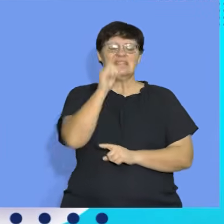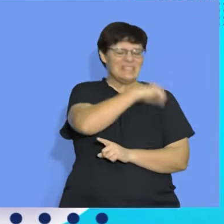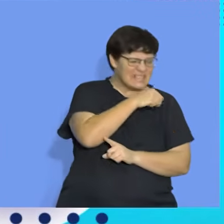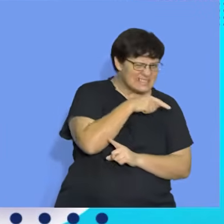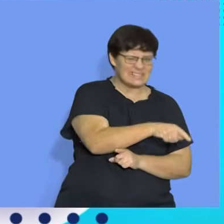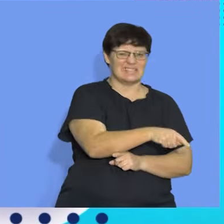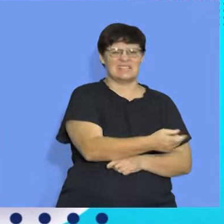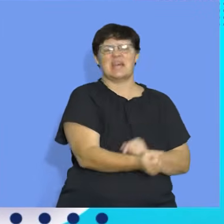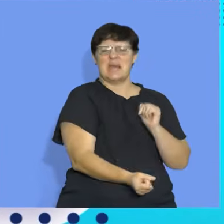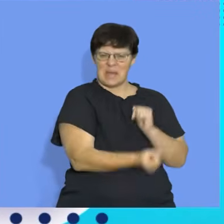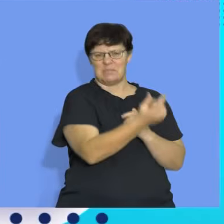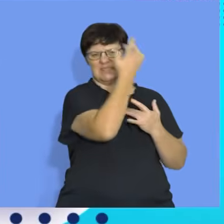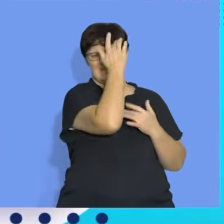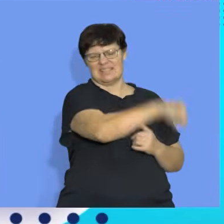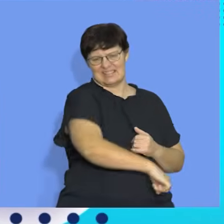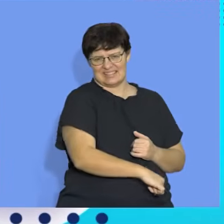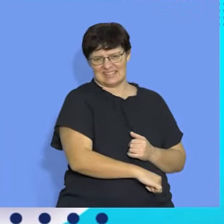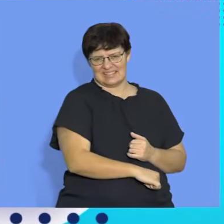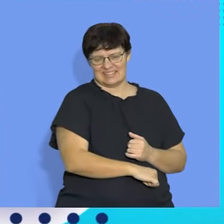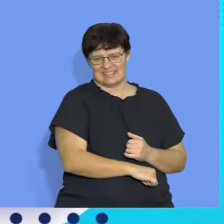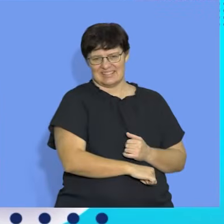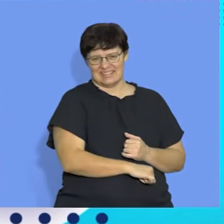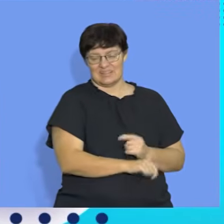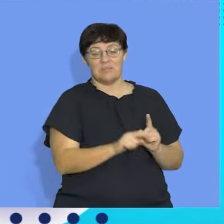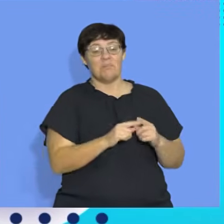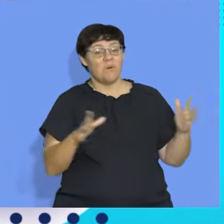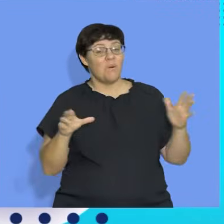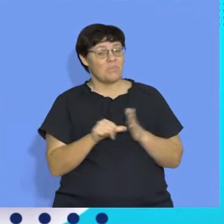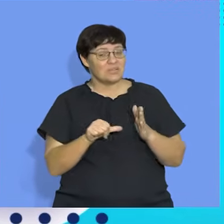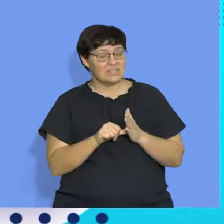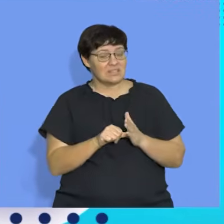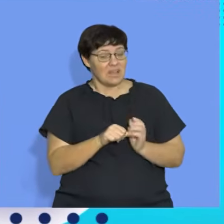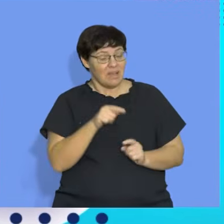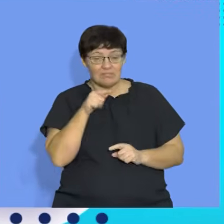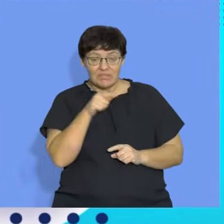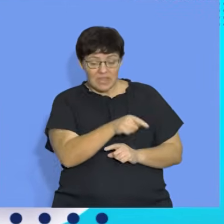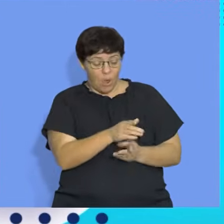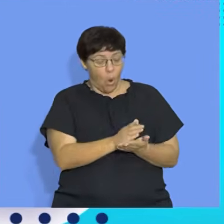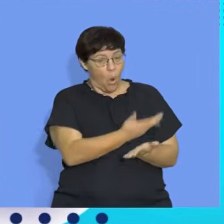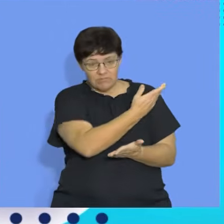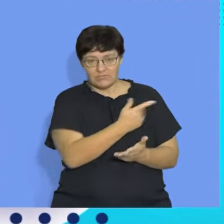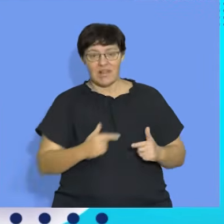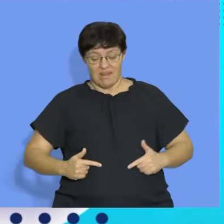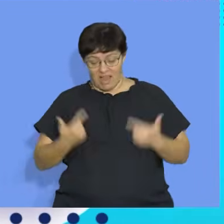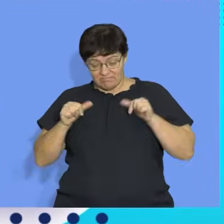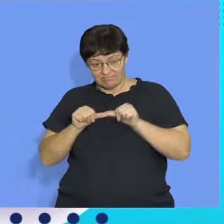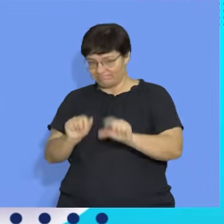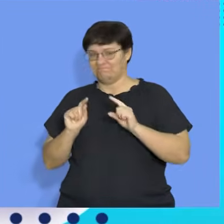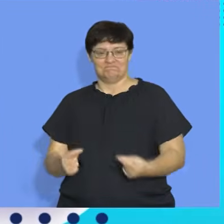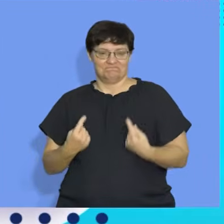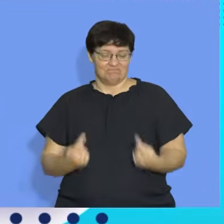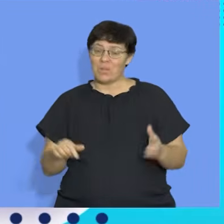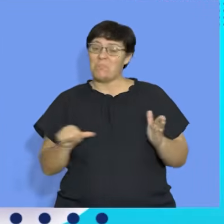that it causes diseases, but guys, the most important thing is we can't live without microorganisms. They are essential to